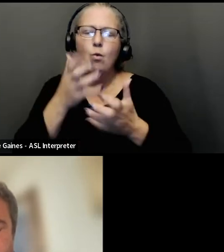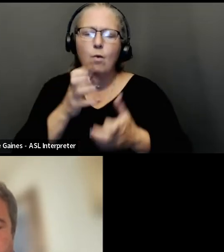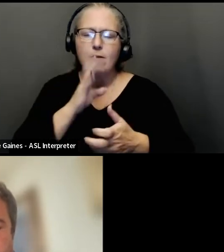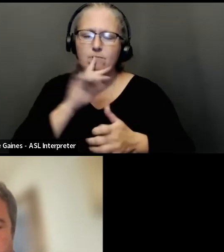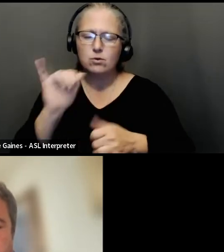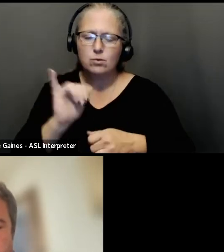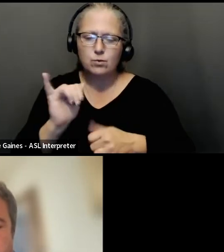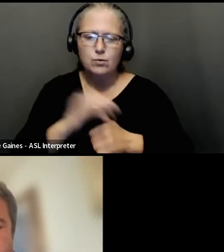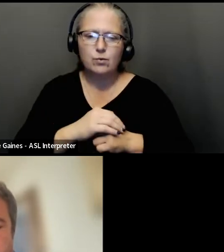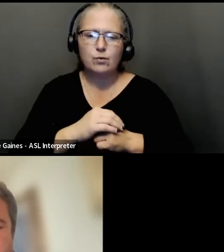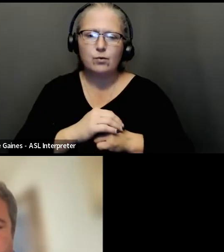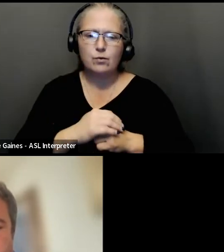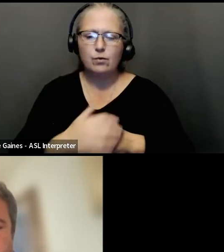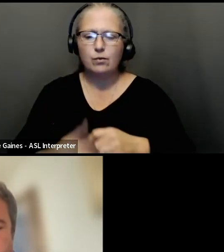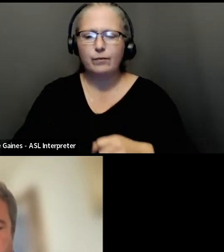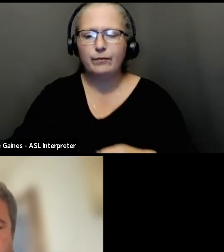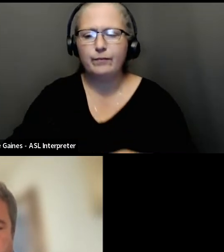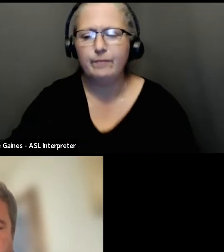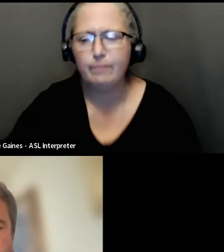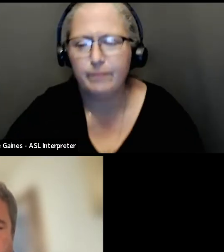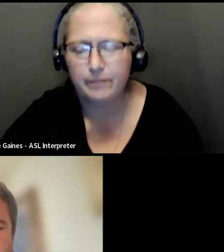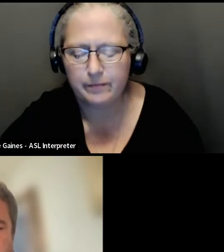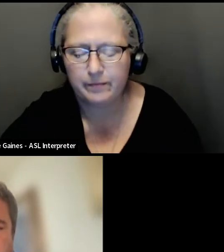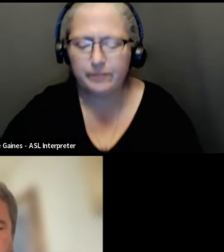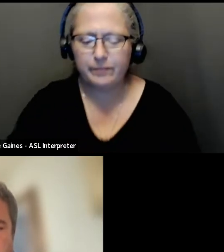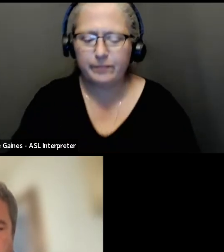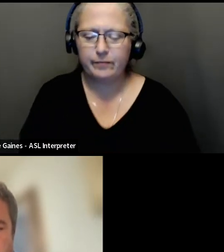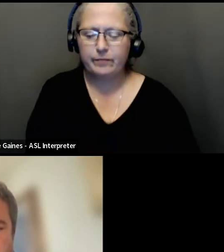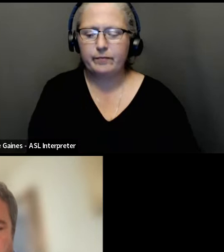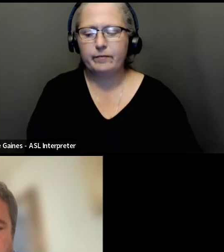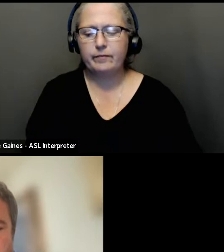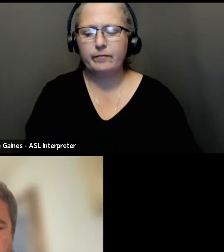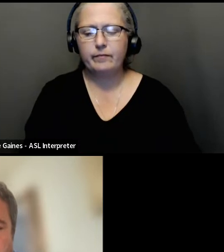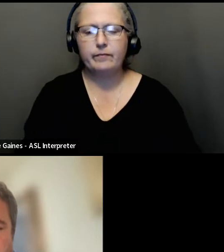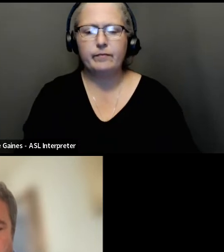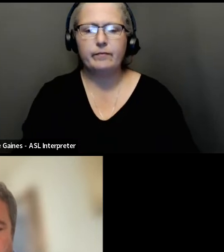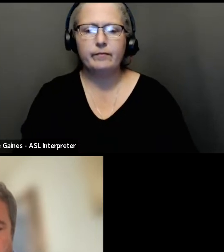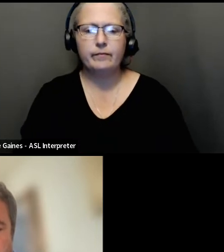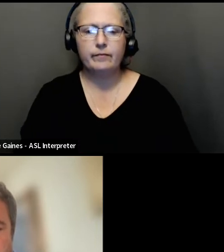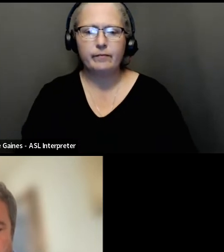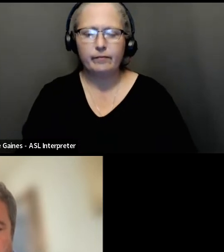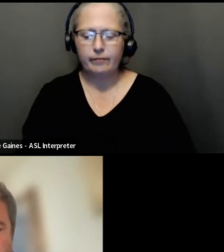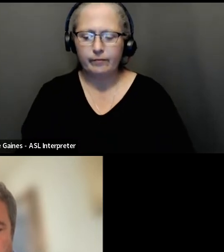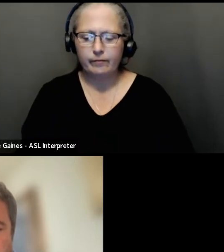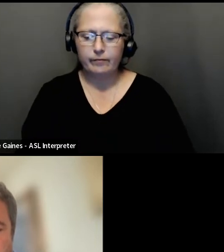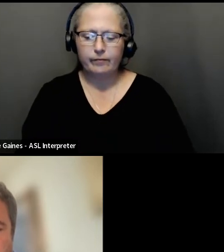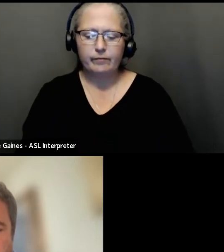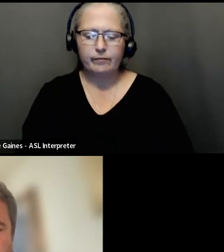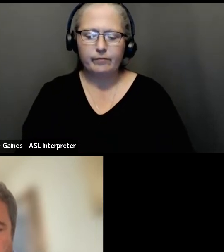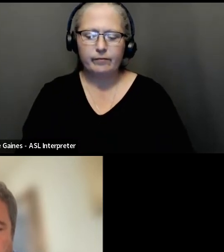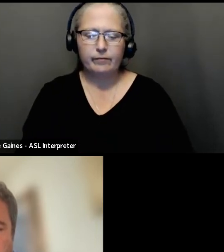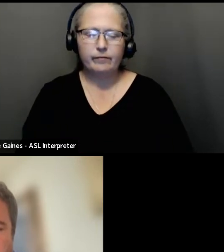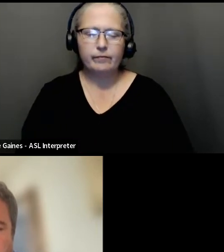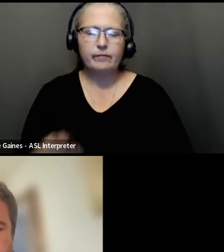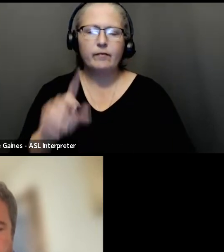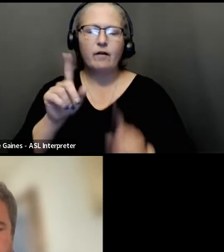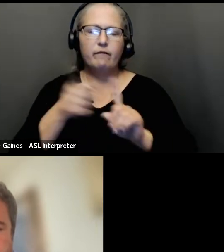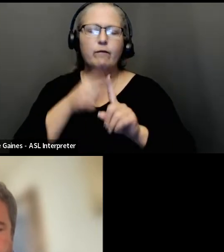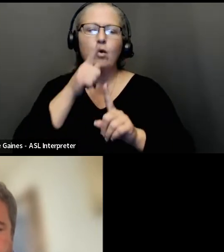heard. Let's see. We begin with those who are wanting to speak in person.